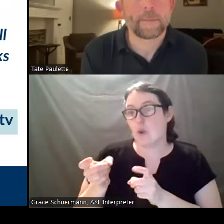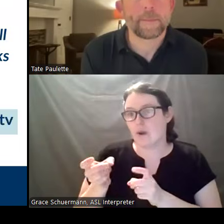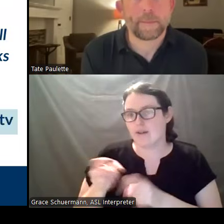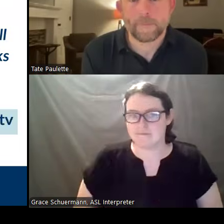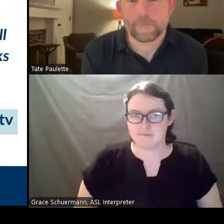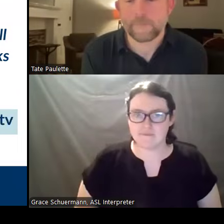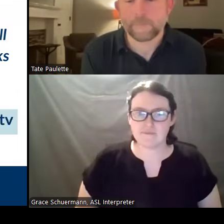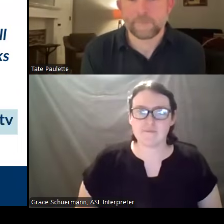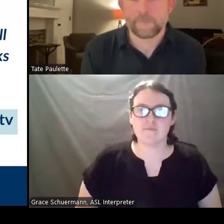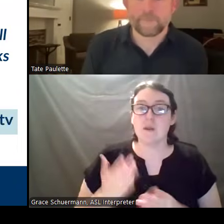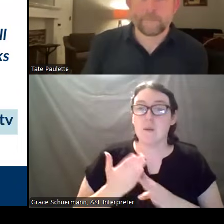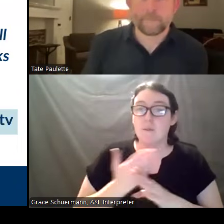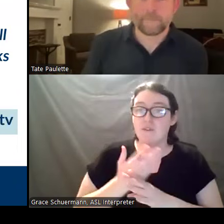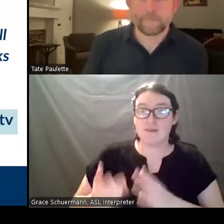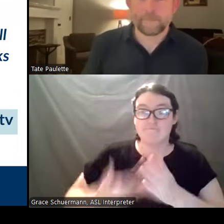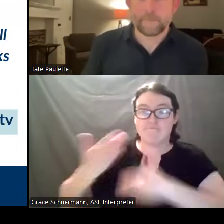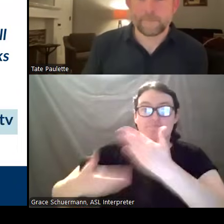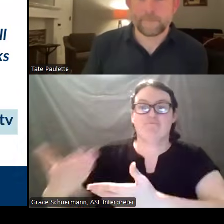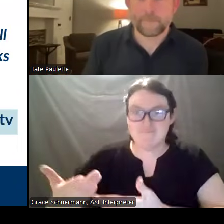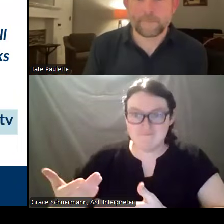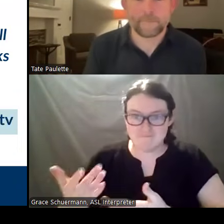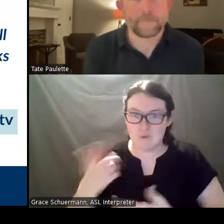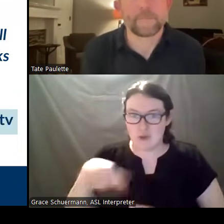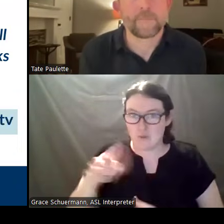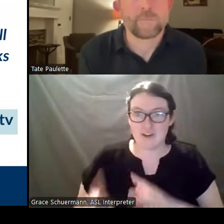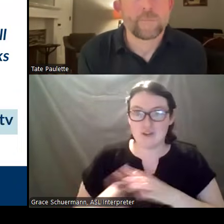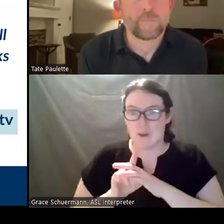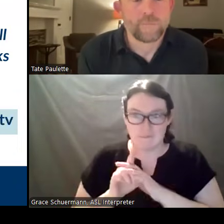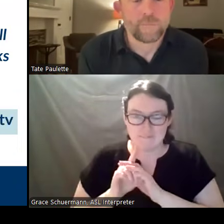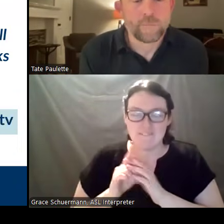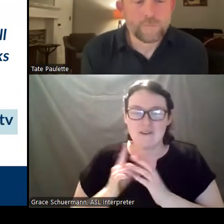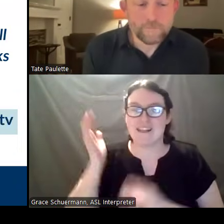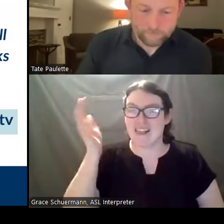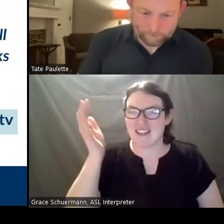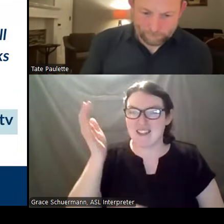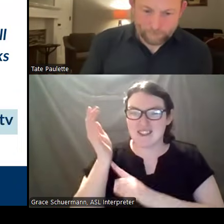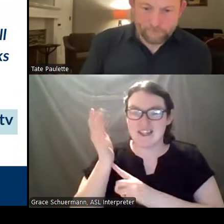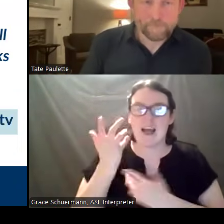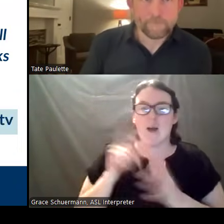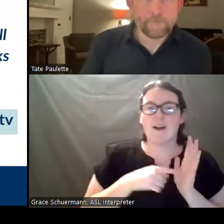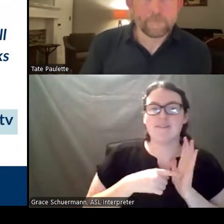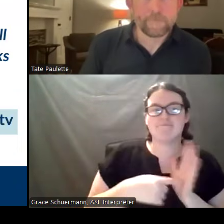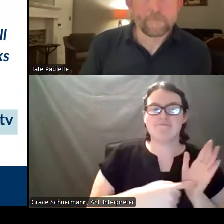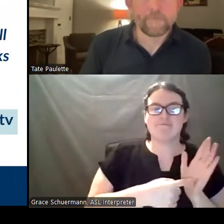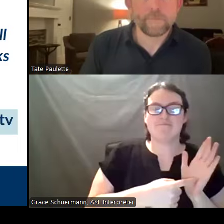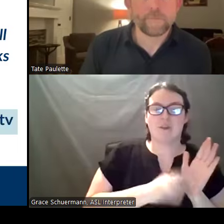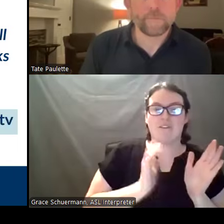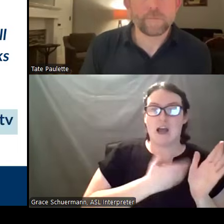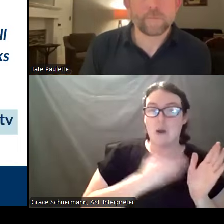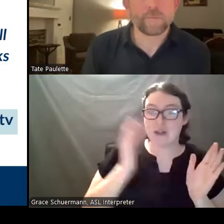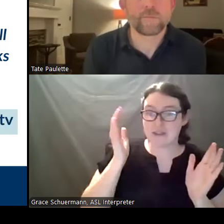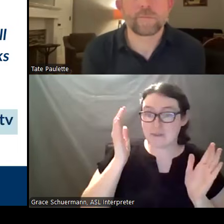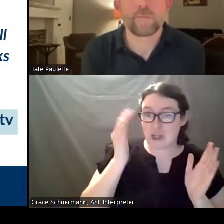So before we launch into the part everyone's here for, I want to take a moment and show off our program of speakers.